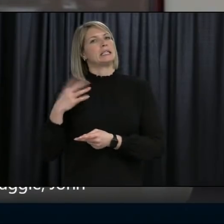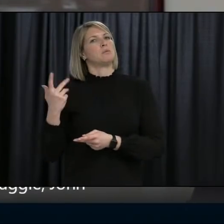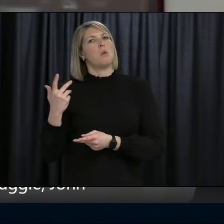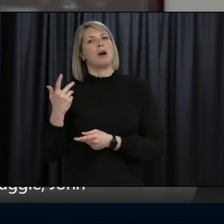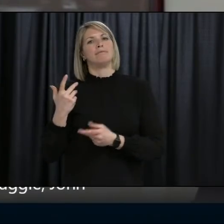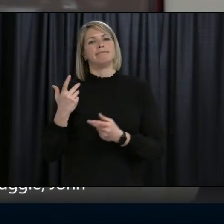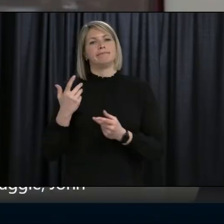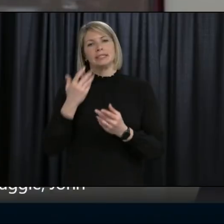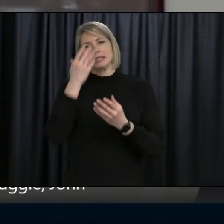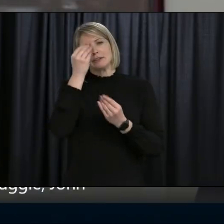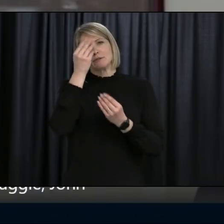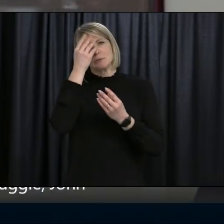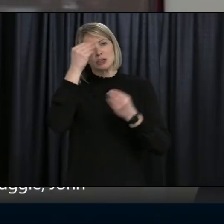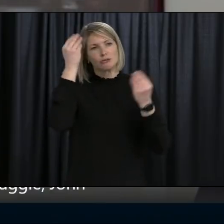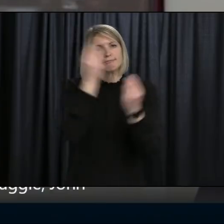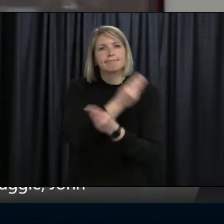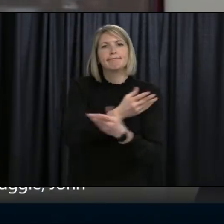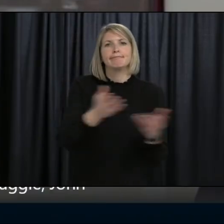incorrect number.